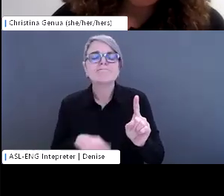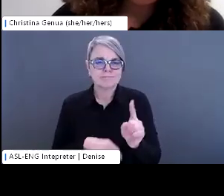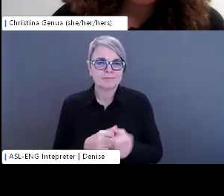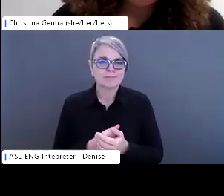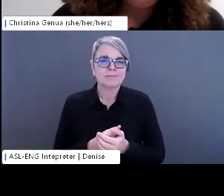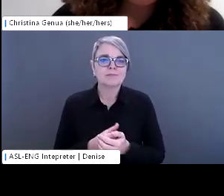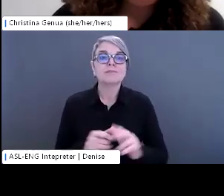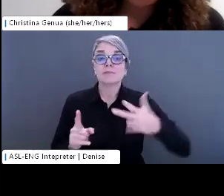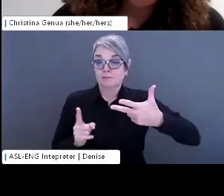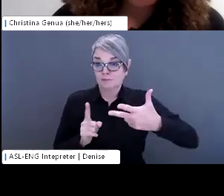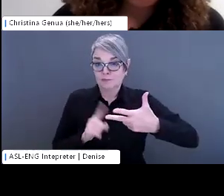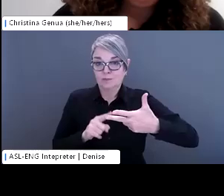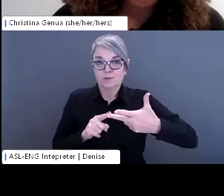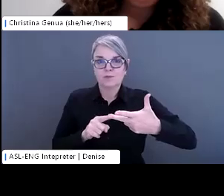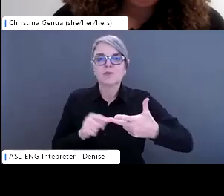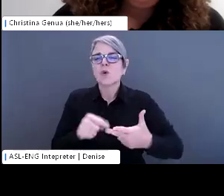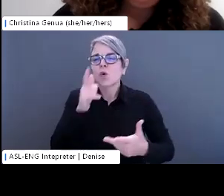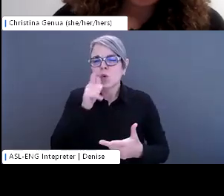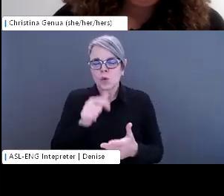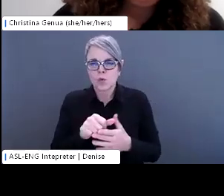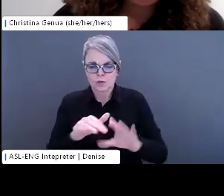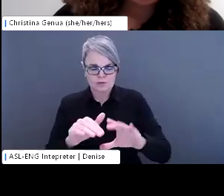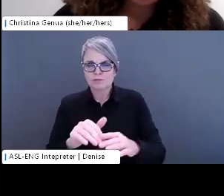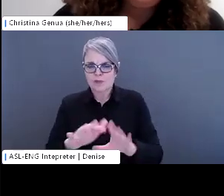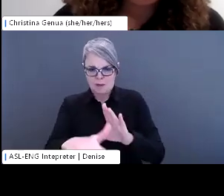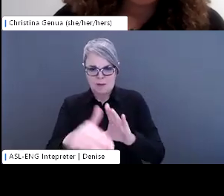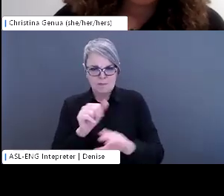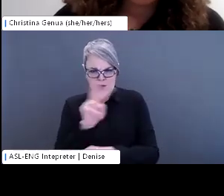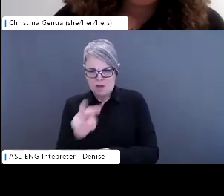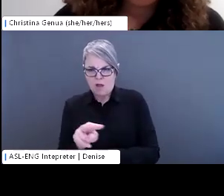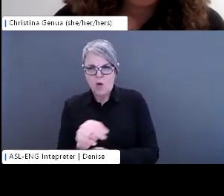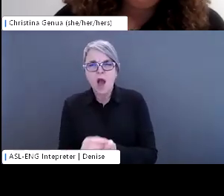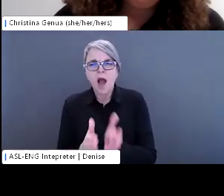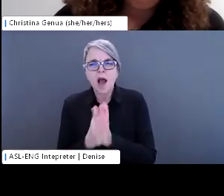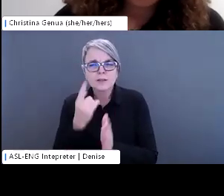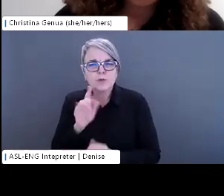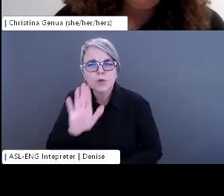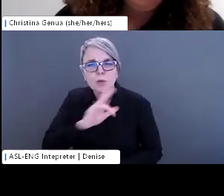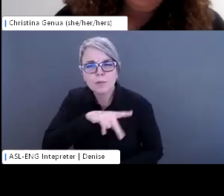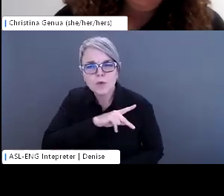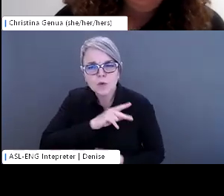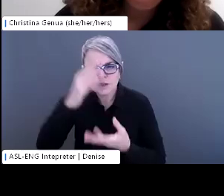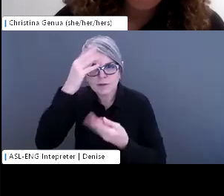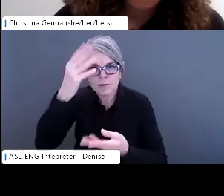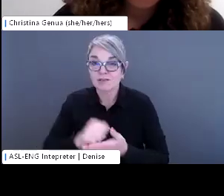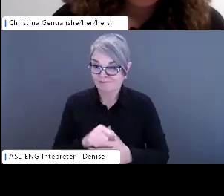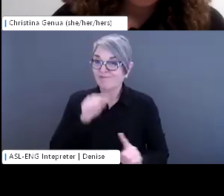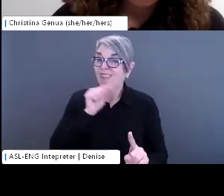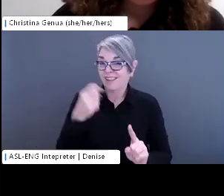Phishing emails usually ask you for your for pers sorry, phishing emails usually ask you for personal information, which that one did as